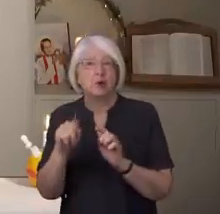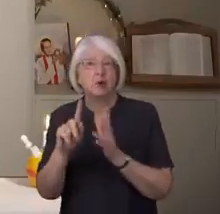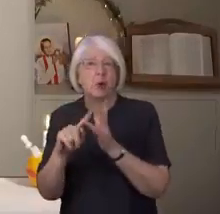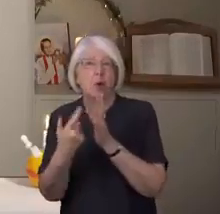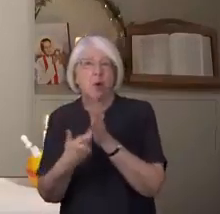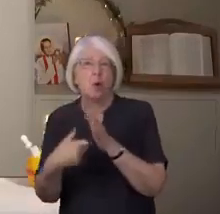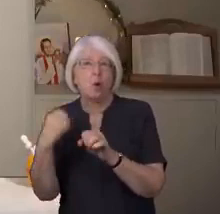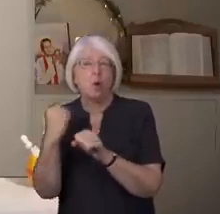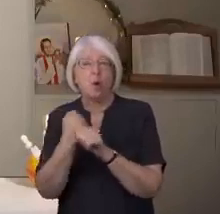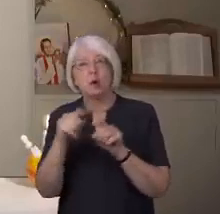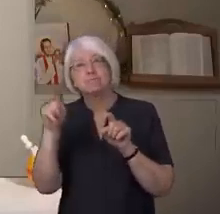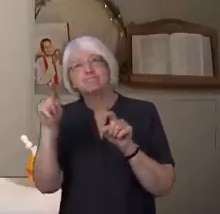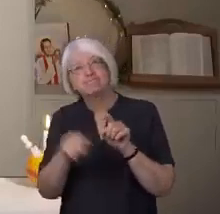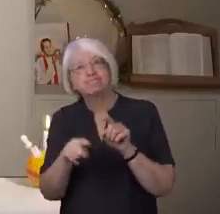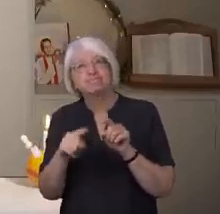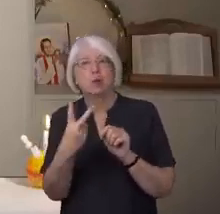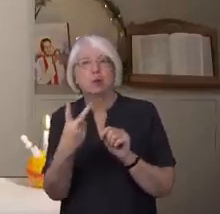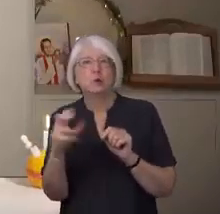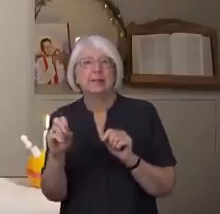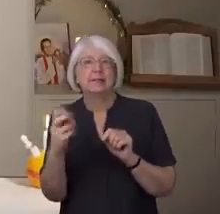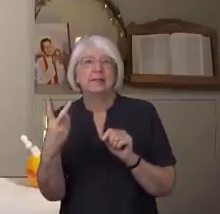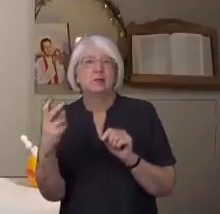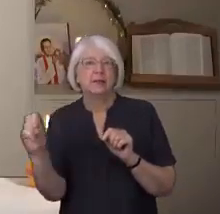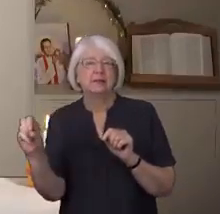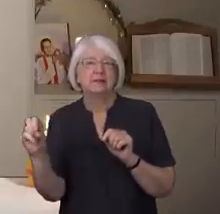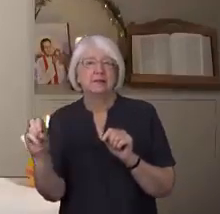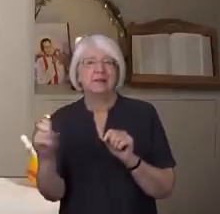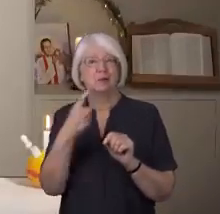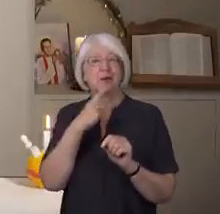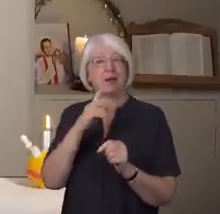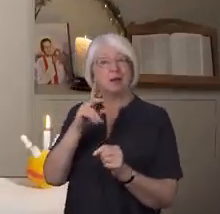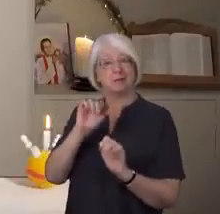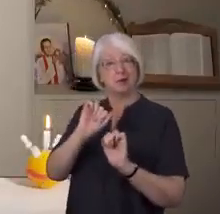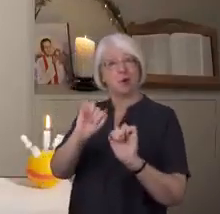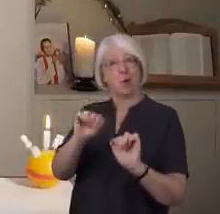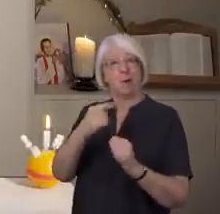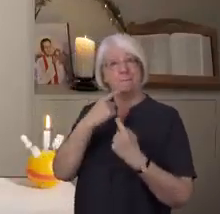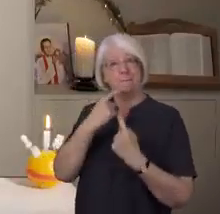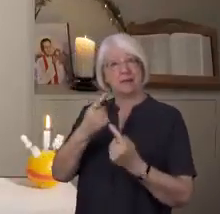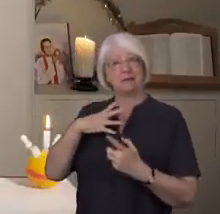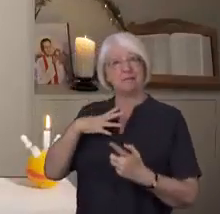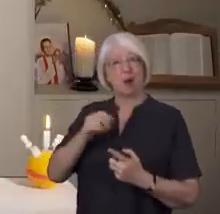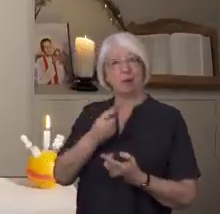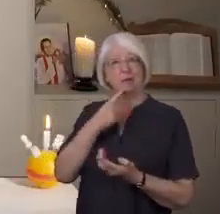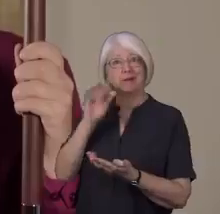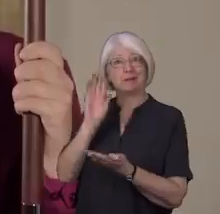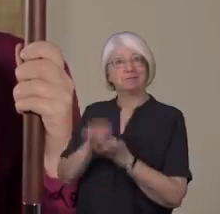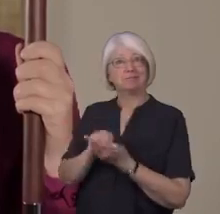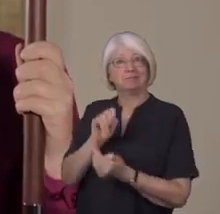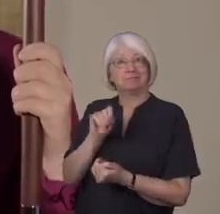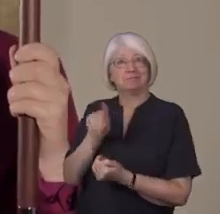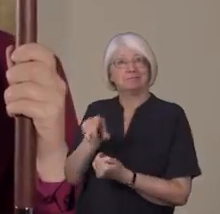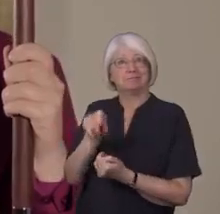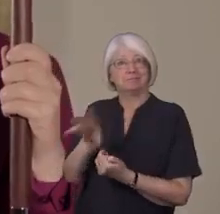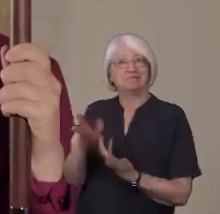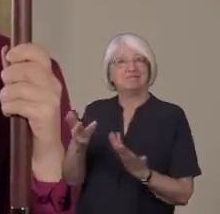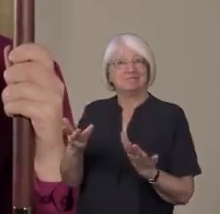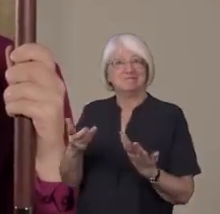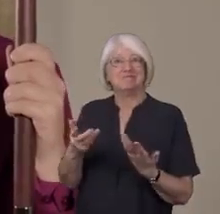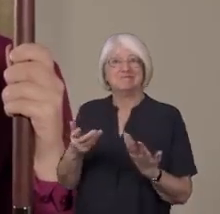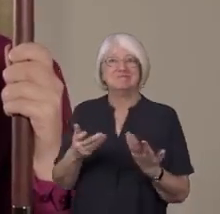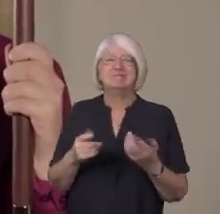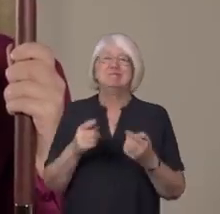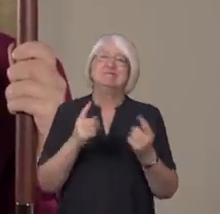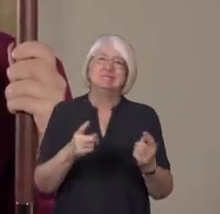christingle.org/2020 to record your own message of hope for a vulnerable young person or child, and to find out how